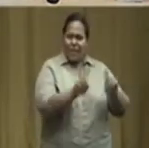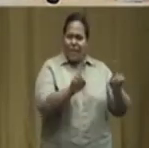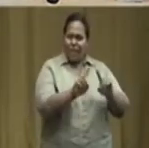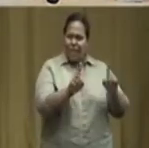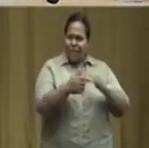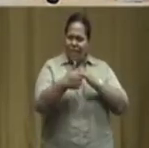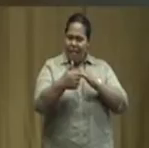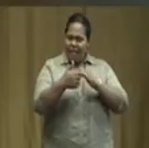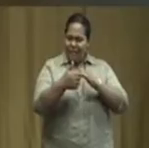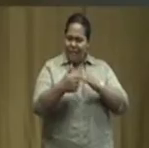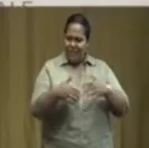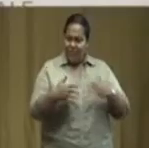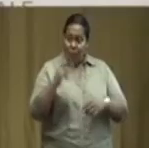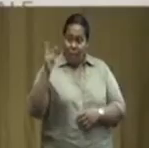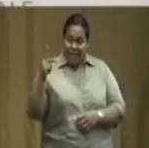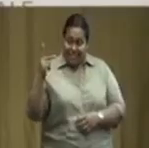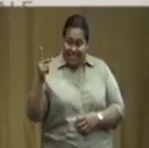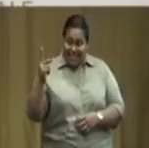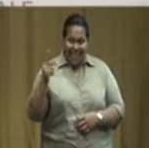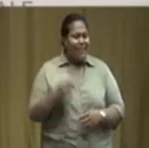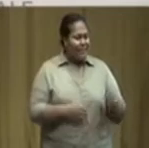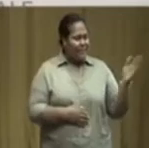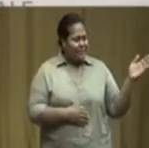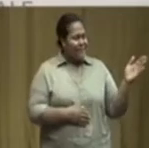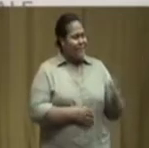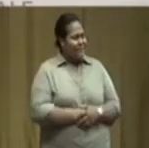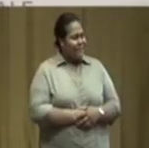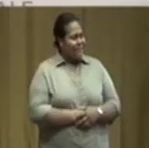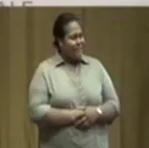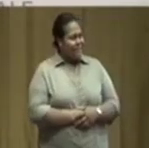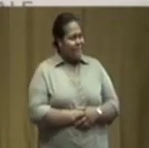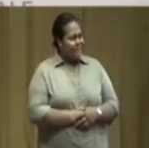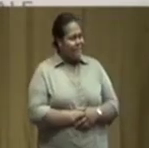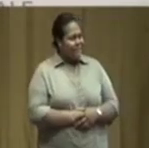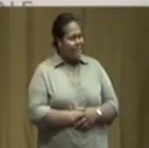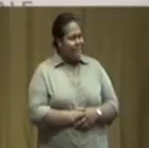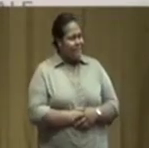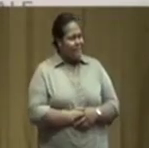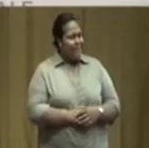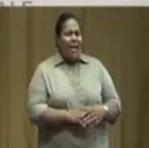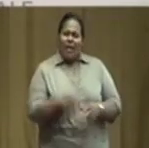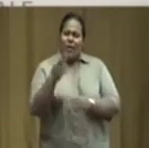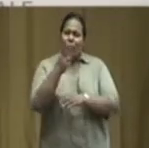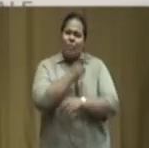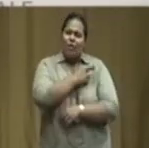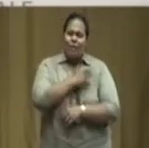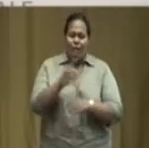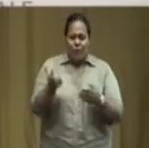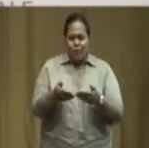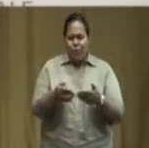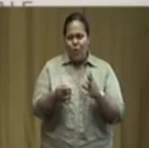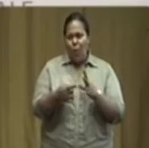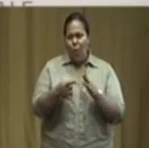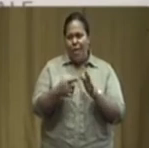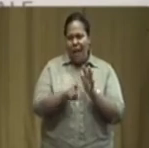and our own Vice-Chancellor, who, as he said, was instrumental in introducing OER to the region. Now you get to hear from one of